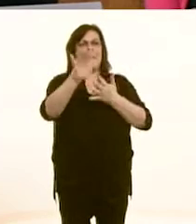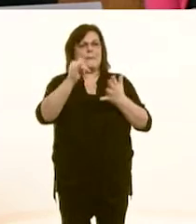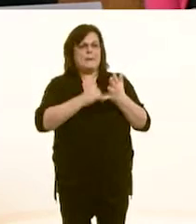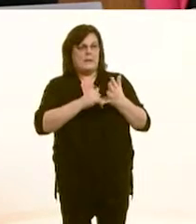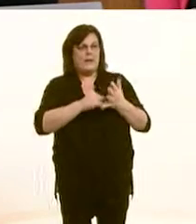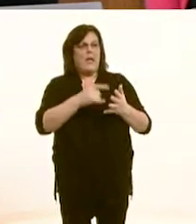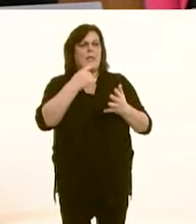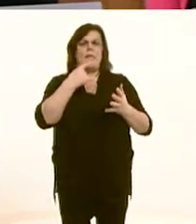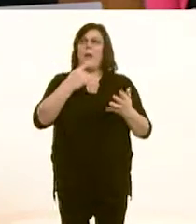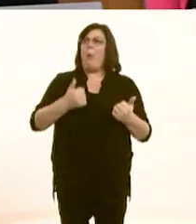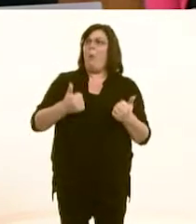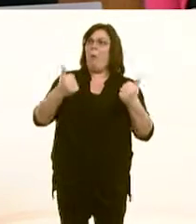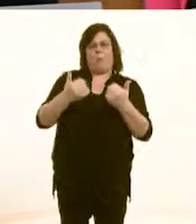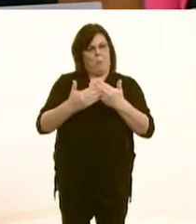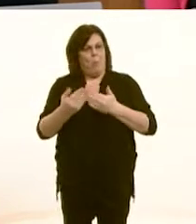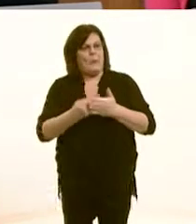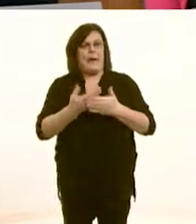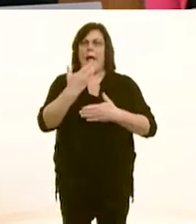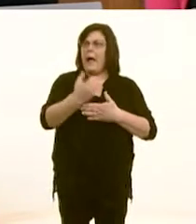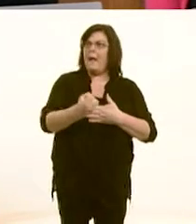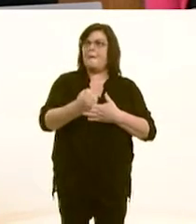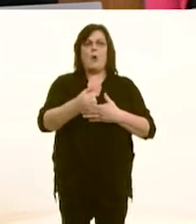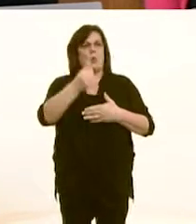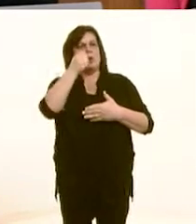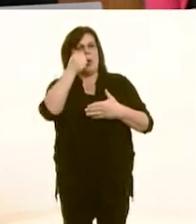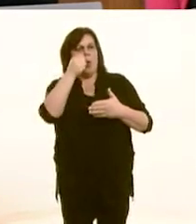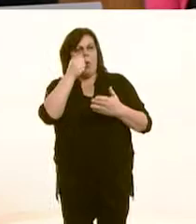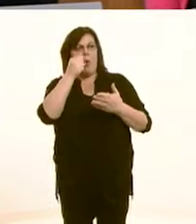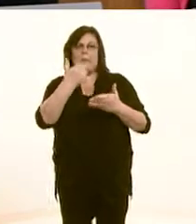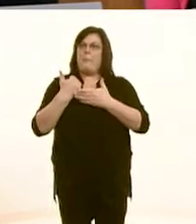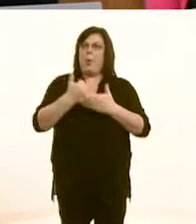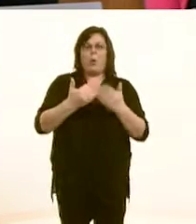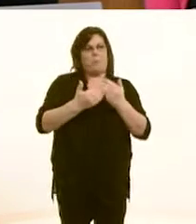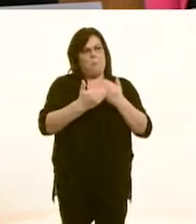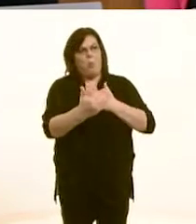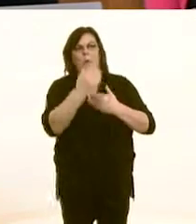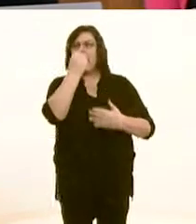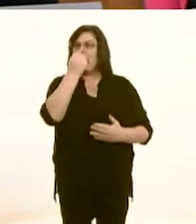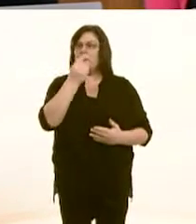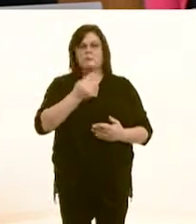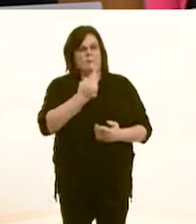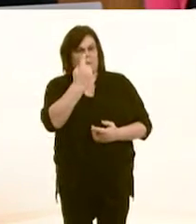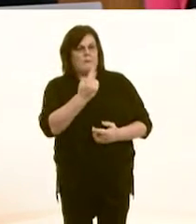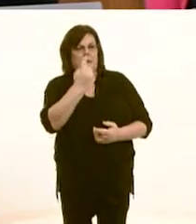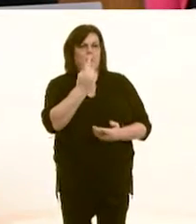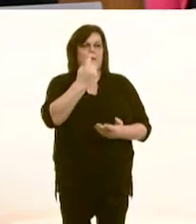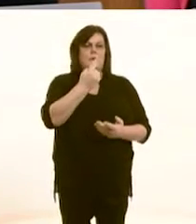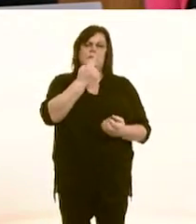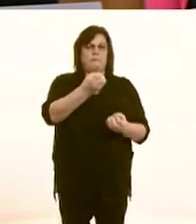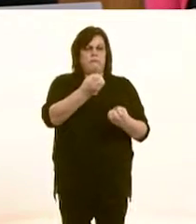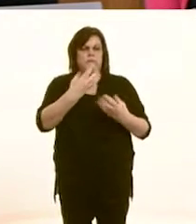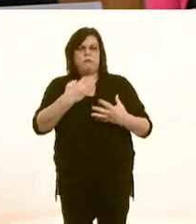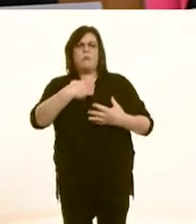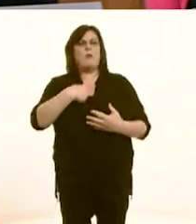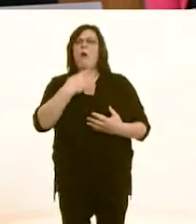more money is now available to assist them. We know that demand has gone up, and their experience is that the finance